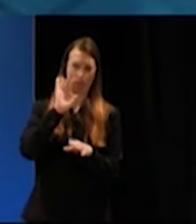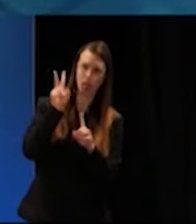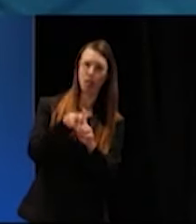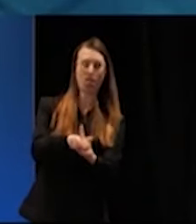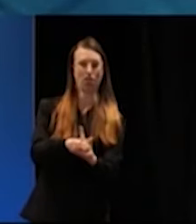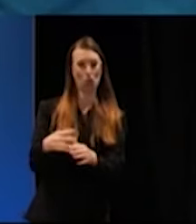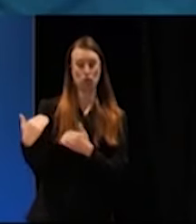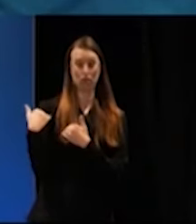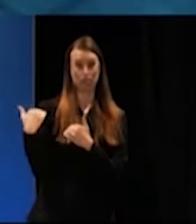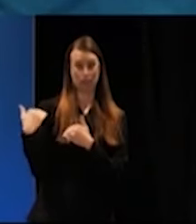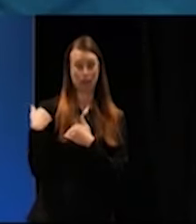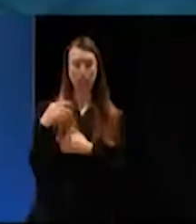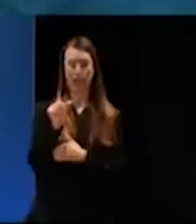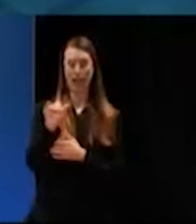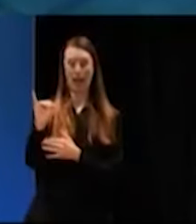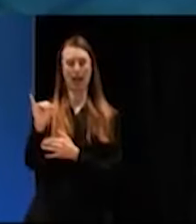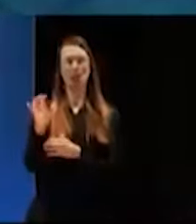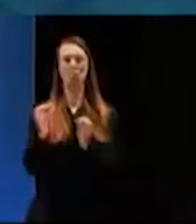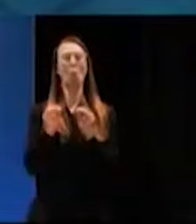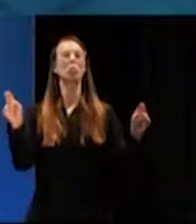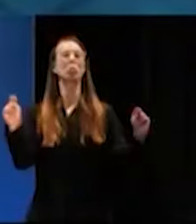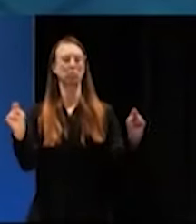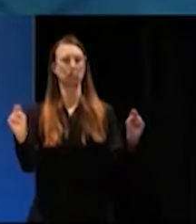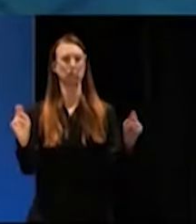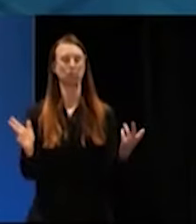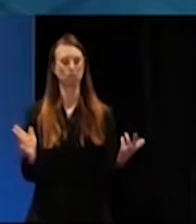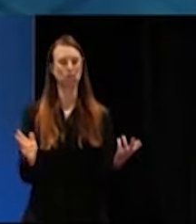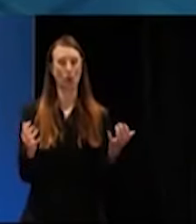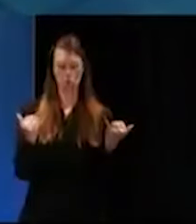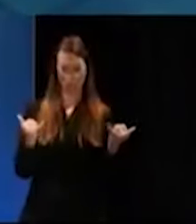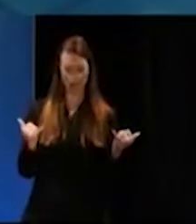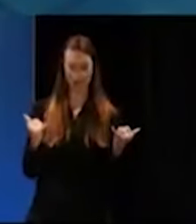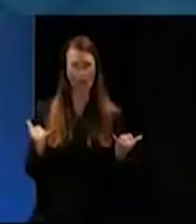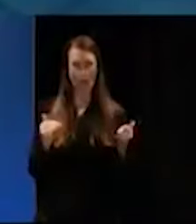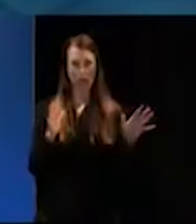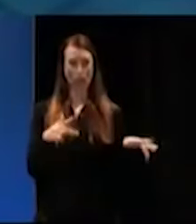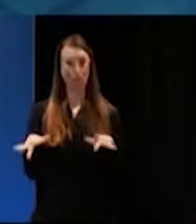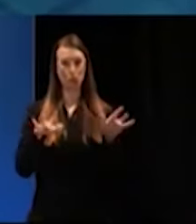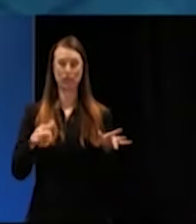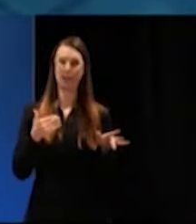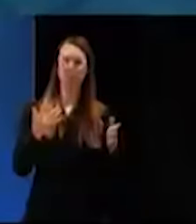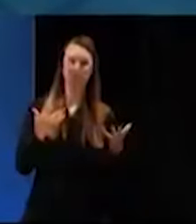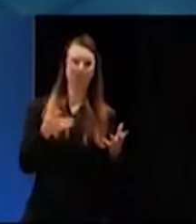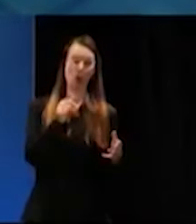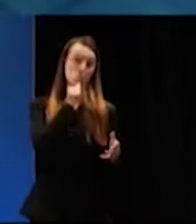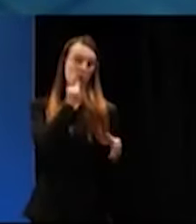more democratic. Right now, the large supercomputers are in the, hands of private companies.